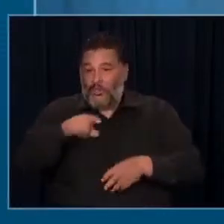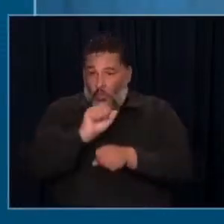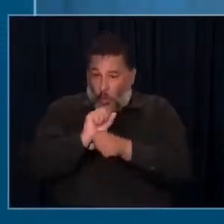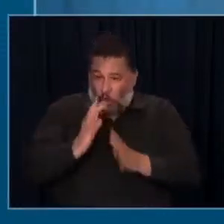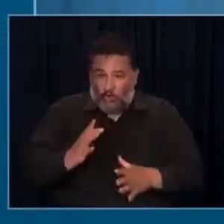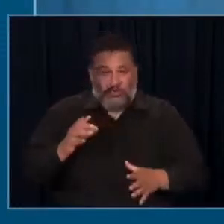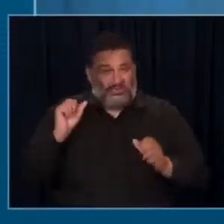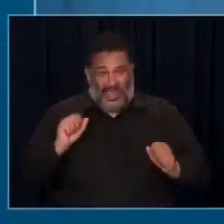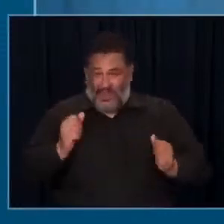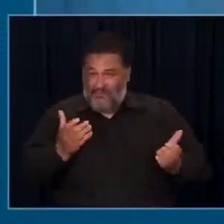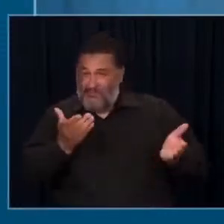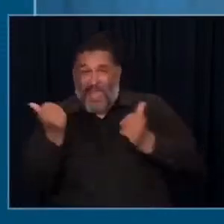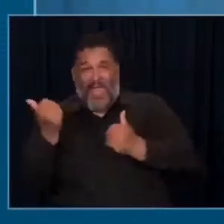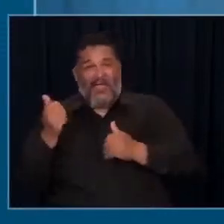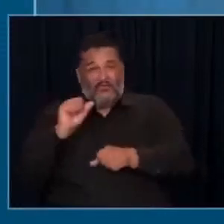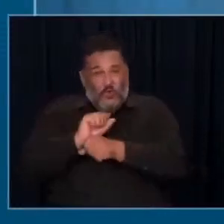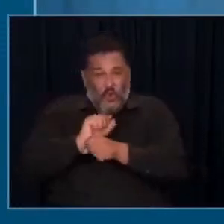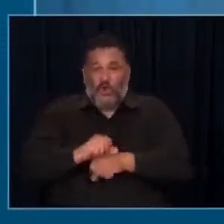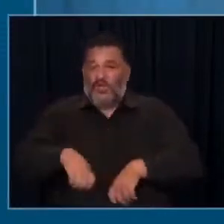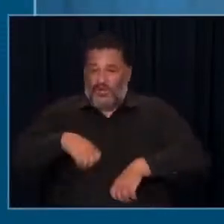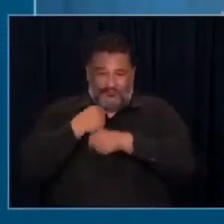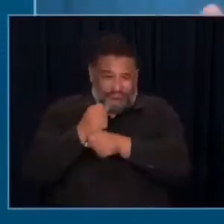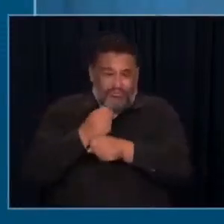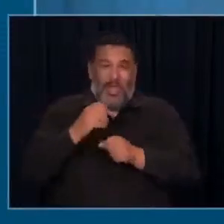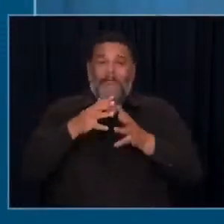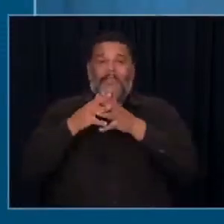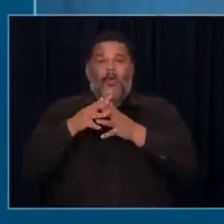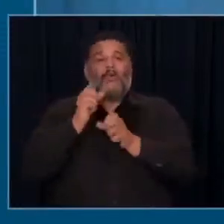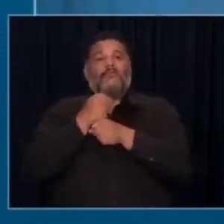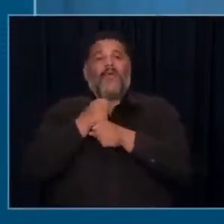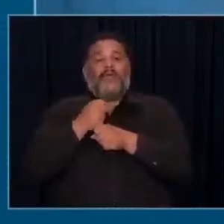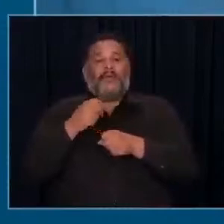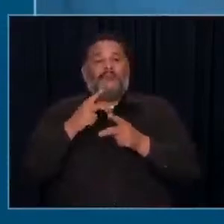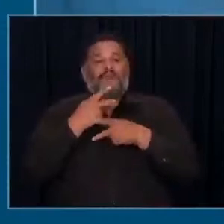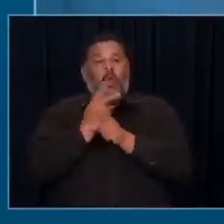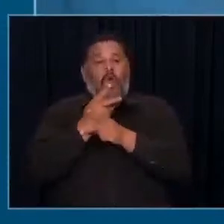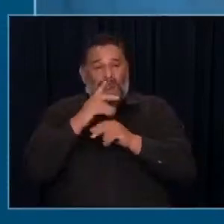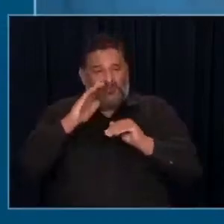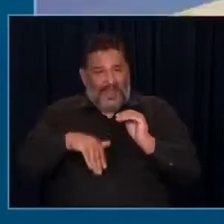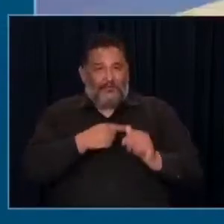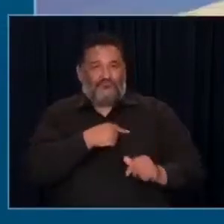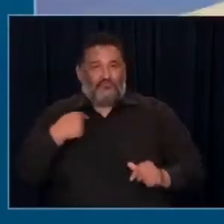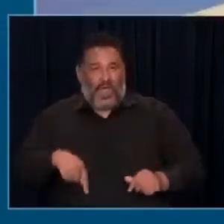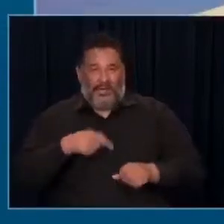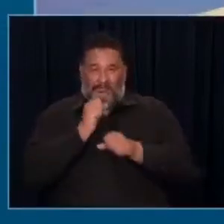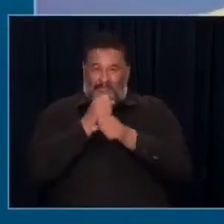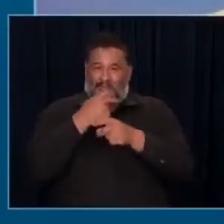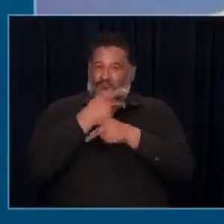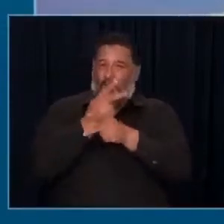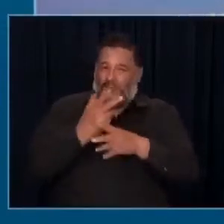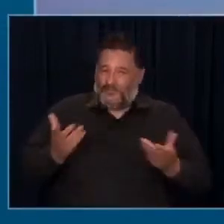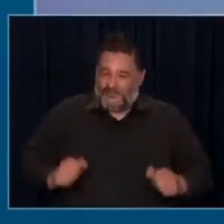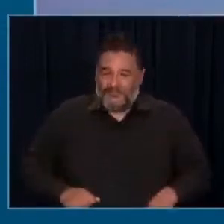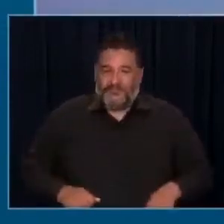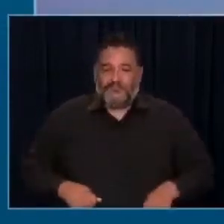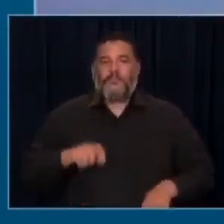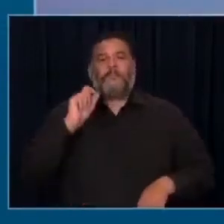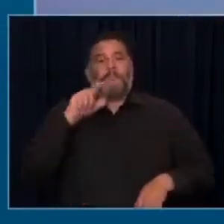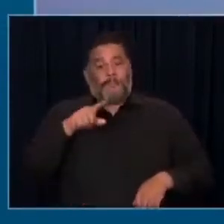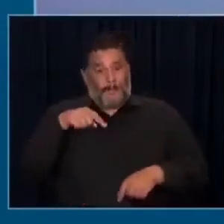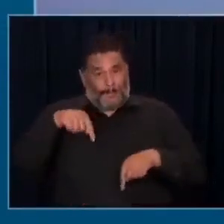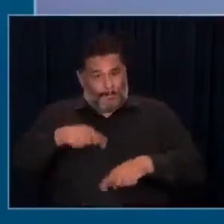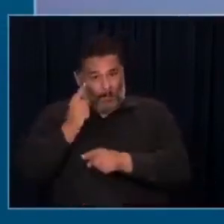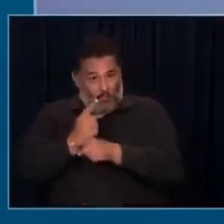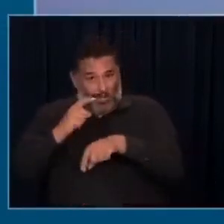having American-made products instead of China products. Was this the right time for the Federal Reserve to